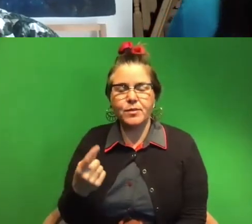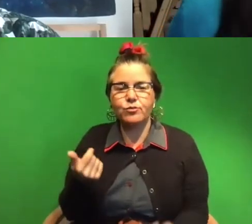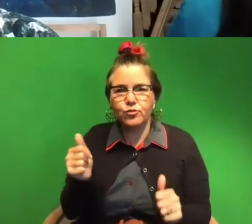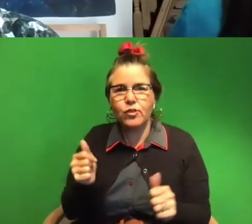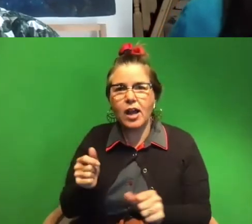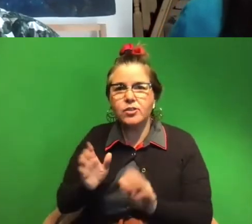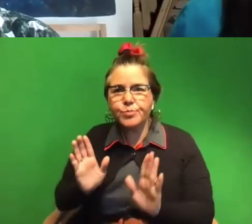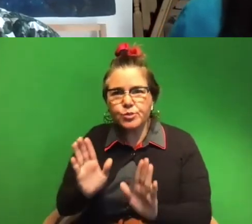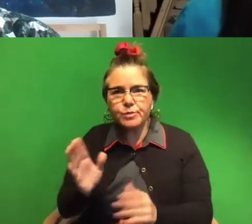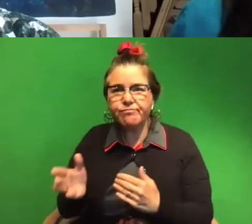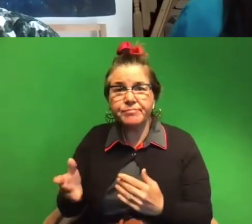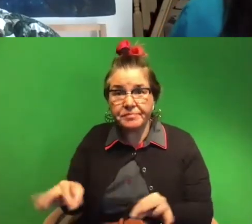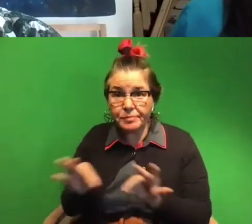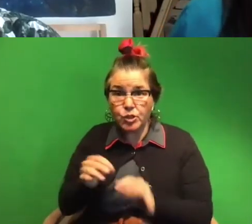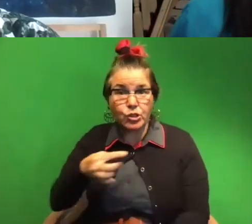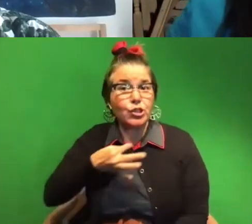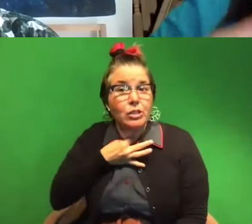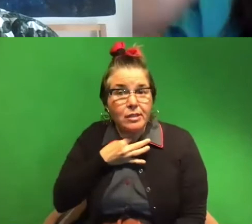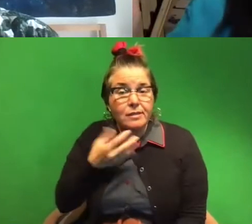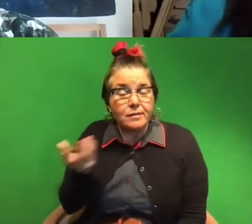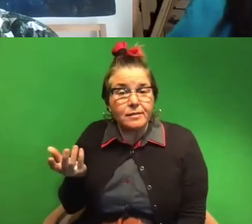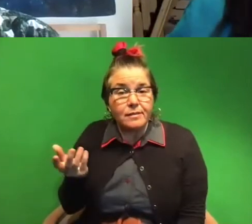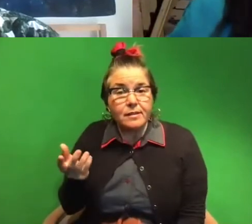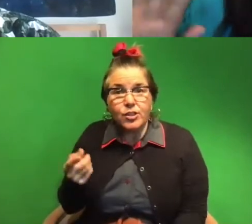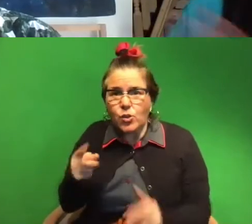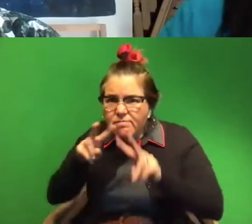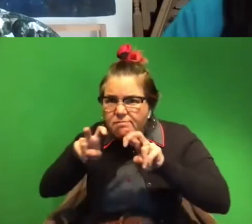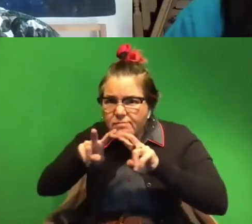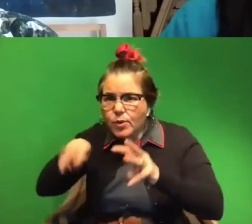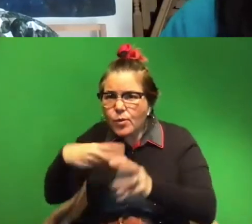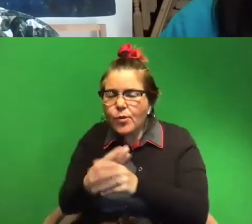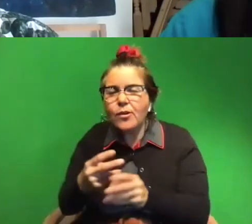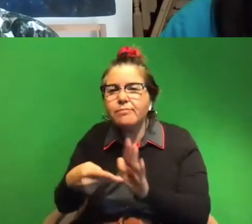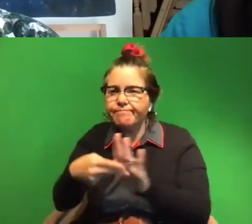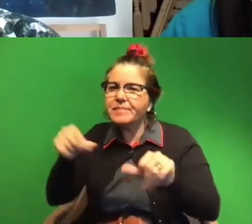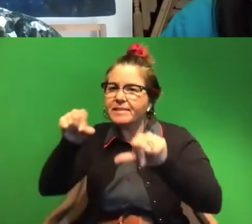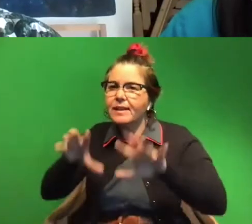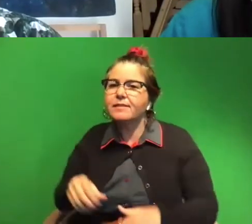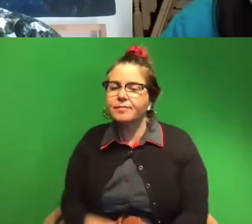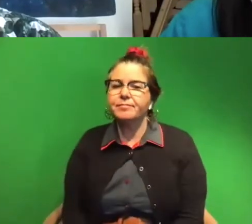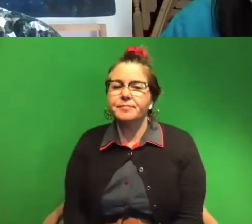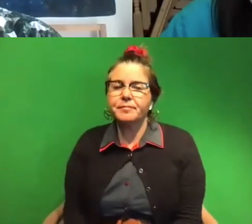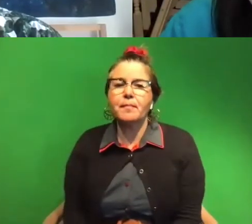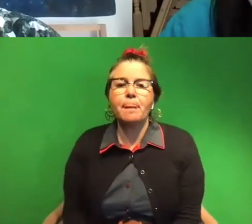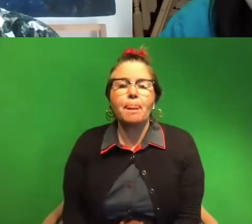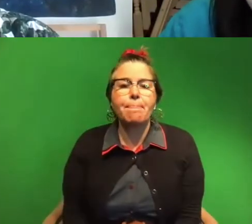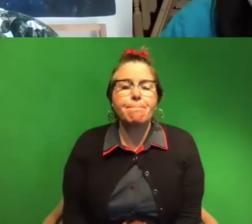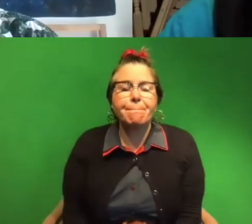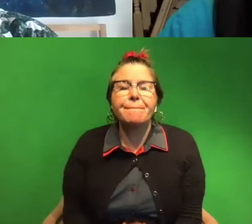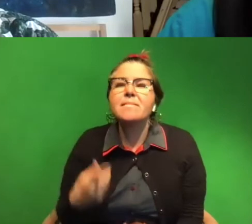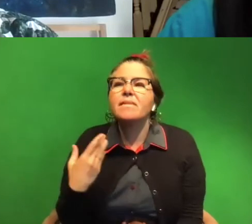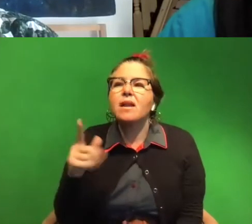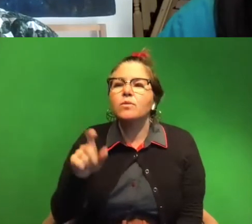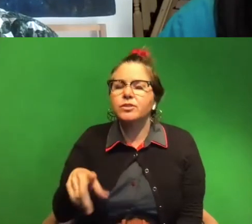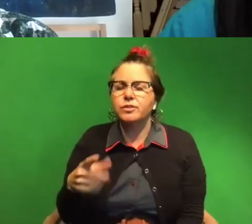that as long as you're curious and, you know, examining your world, you're a scientist. That's really Exactly. great. The next question is, what